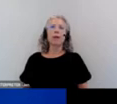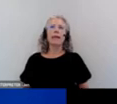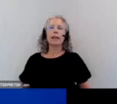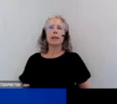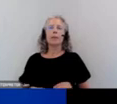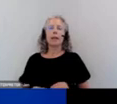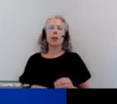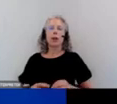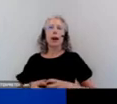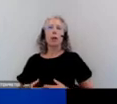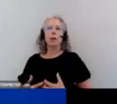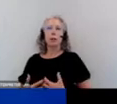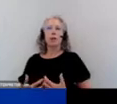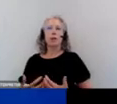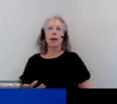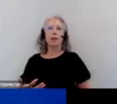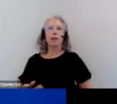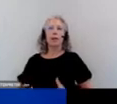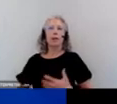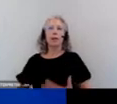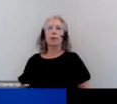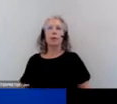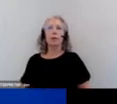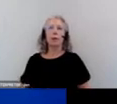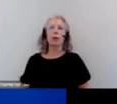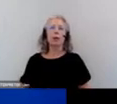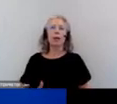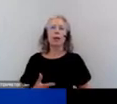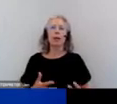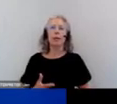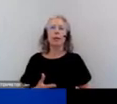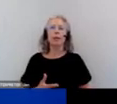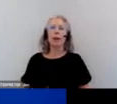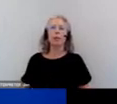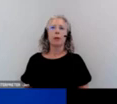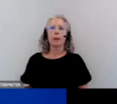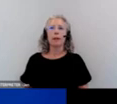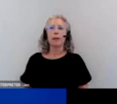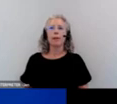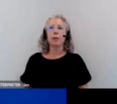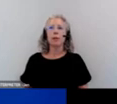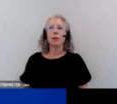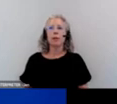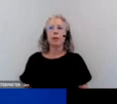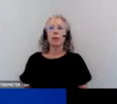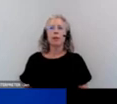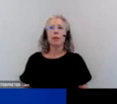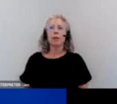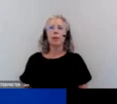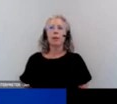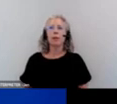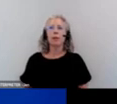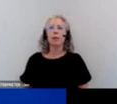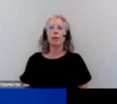we don't connect them based on our vision of what life is or should be, but really look at it from their perspective.